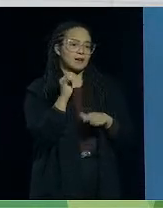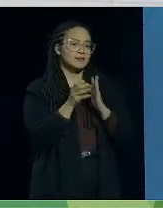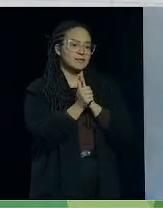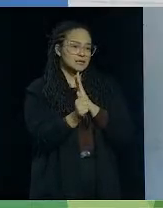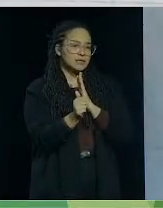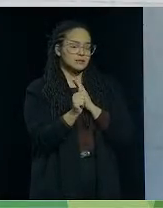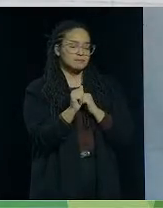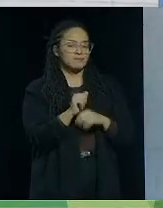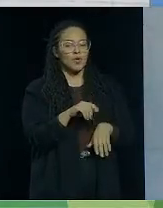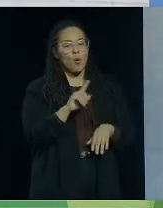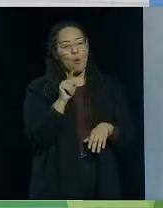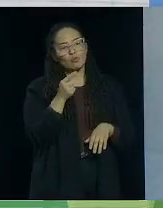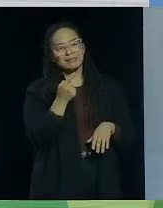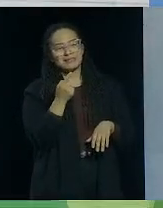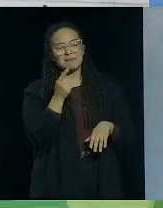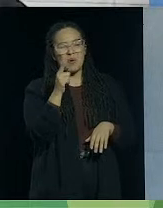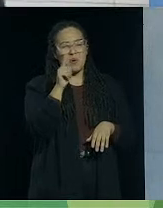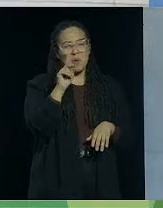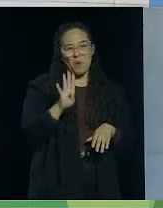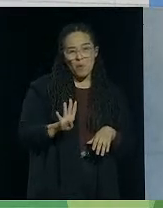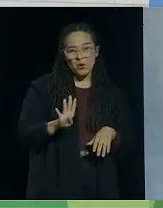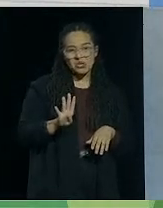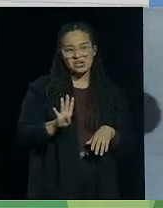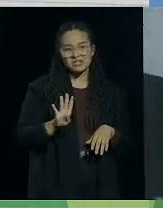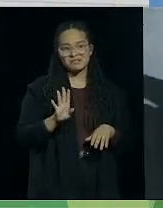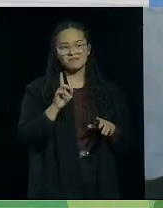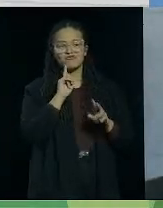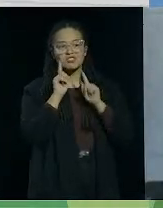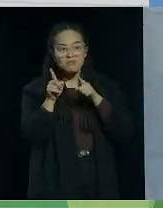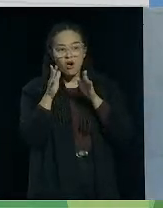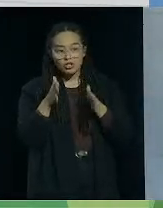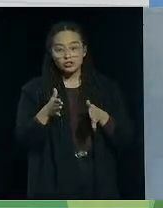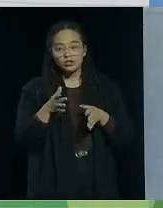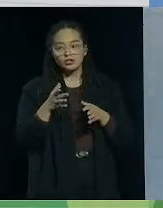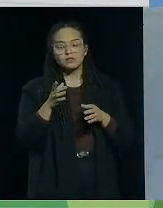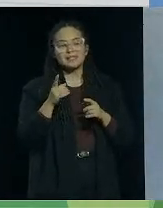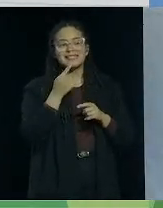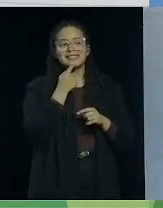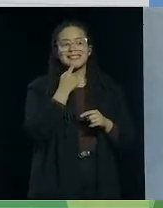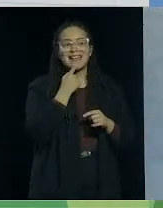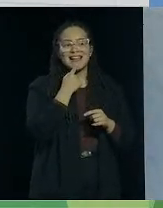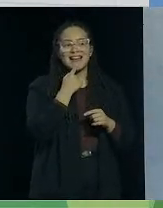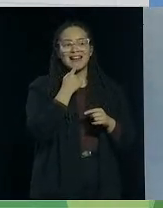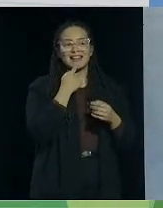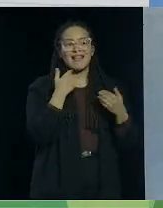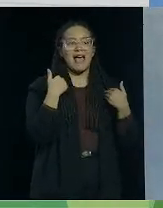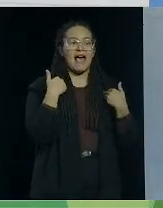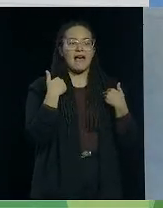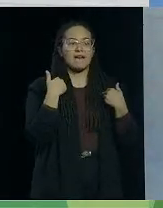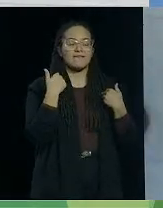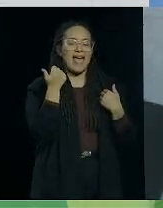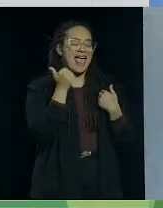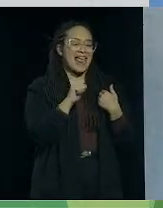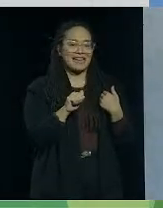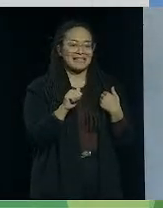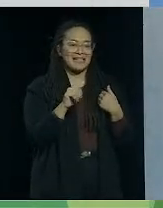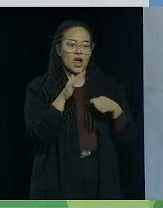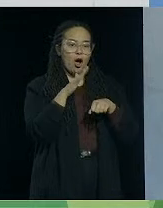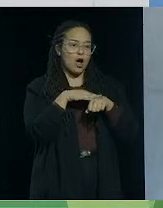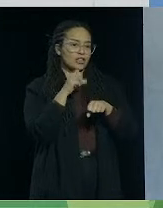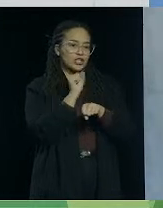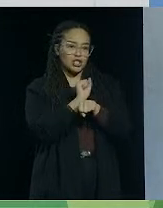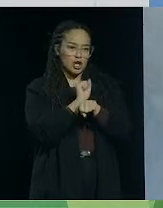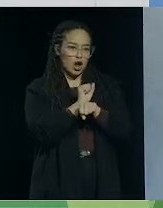skills. Only about a quarter of respondents report that they have received